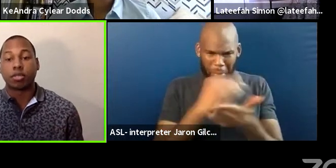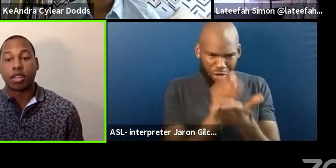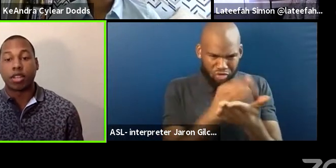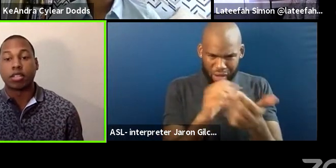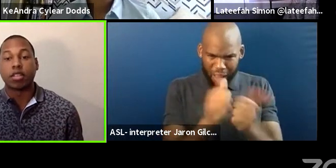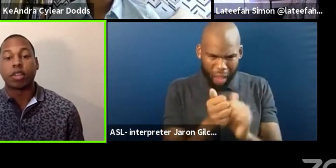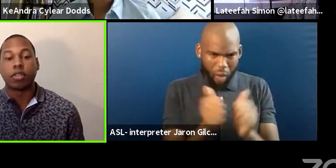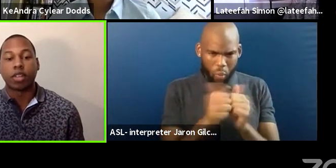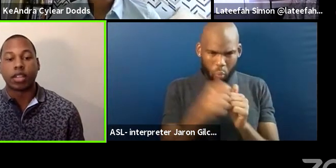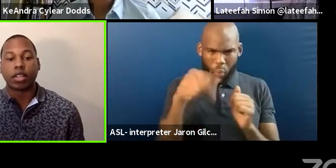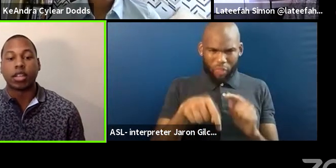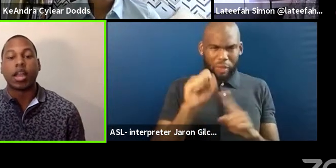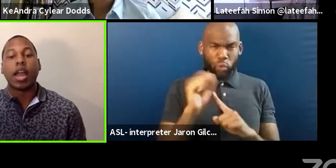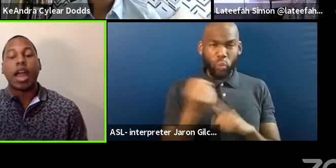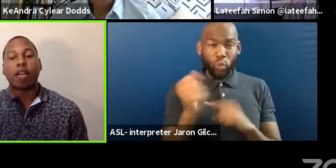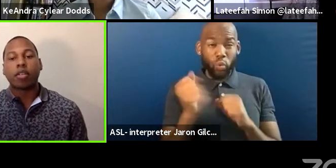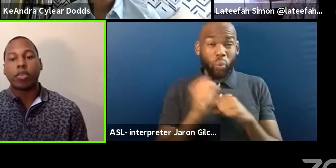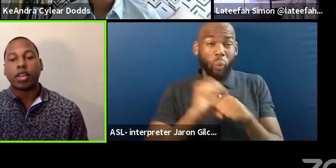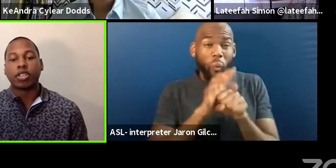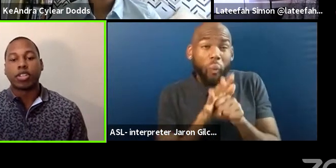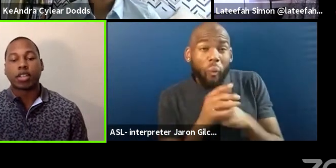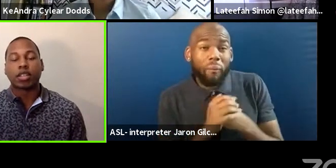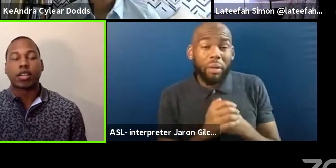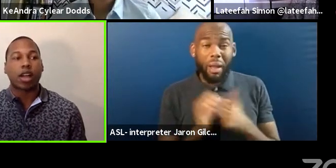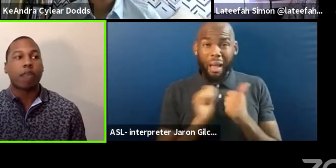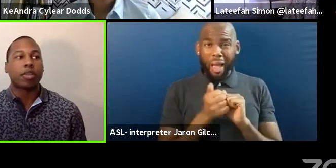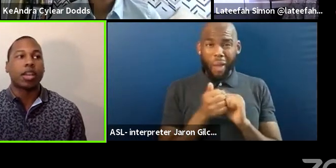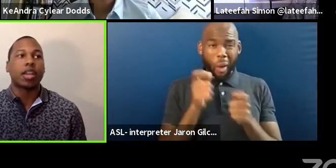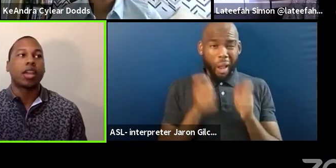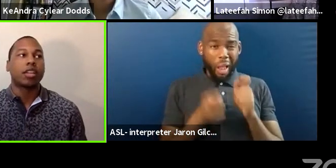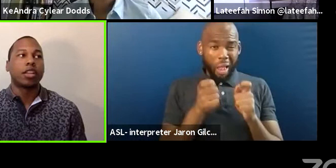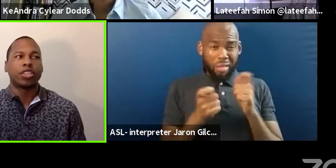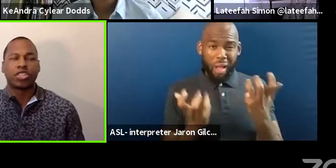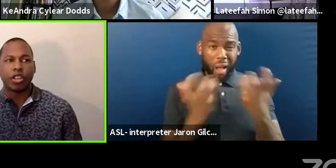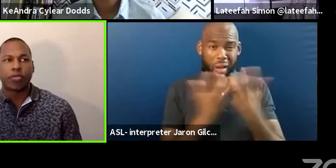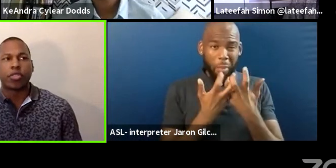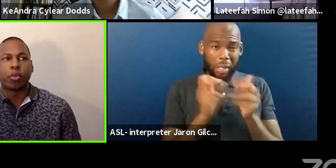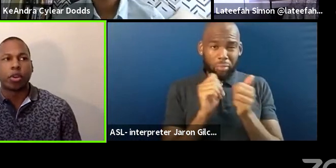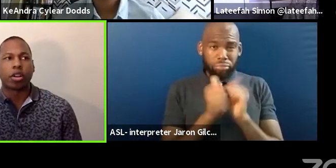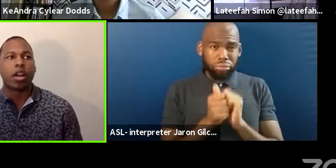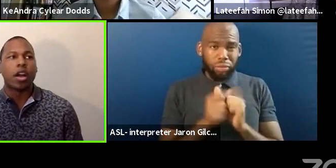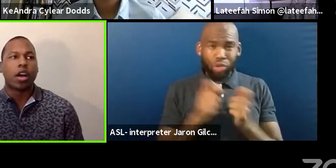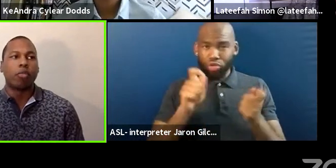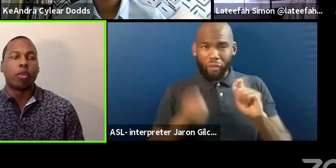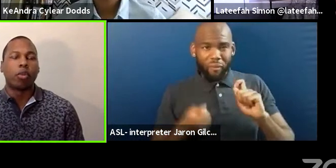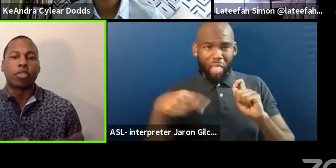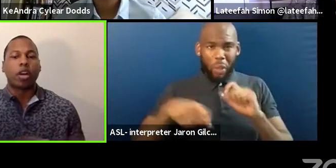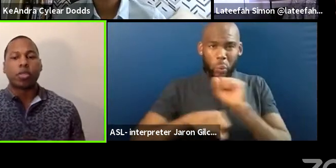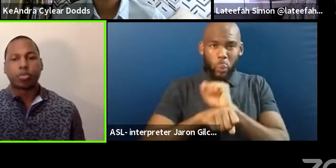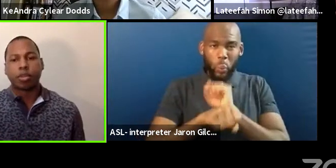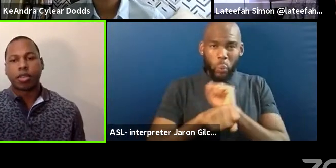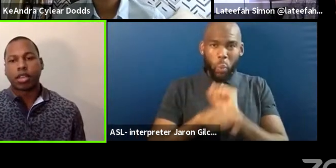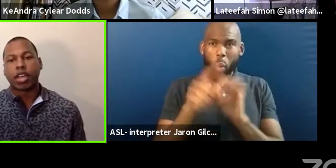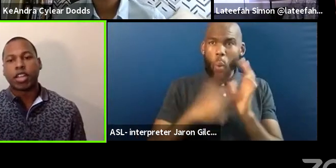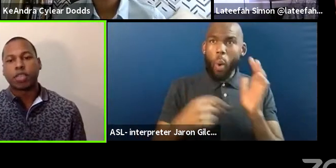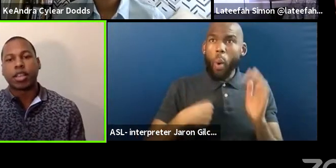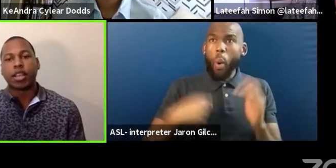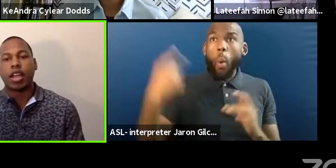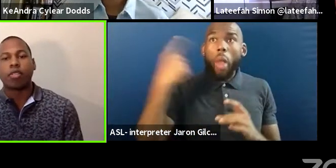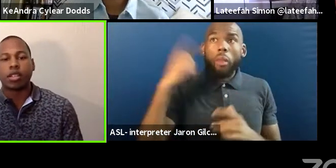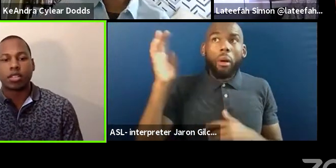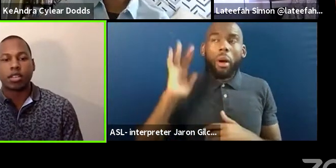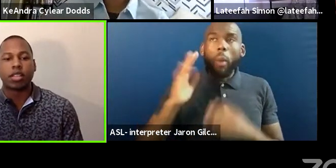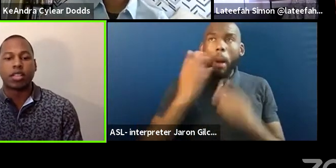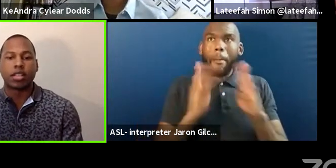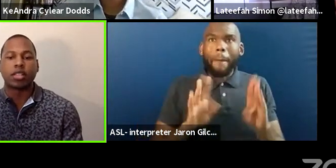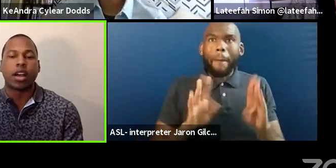the circumstances of COVID-19? How can we adjust and accommodate and shift the work of what we thought was public engagement that